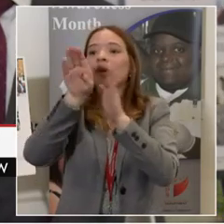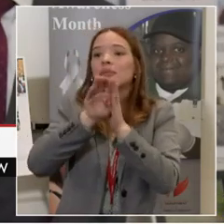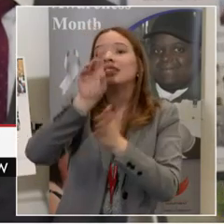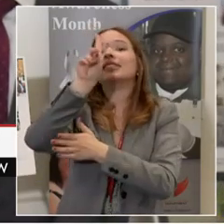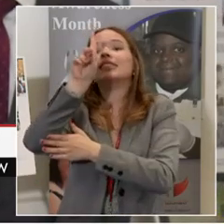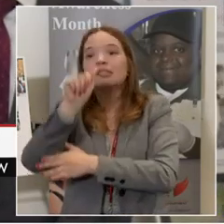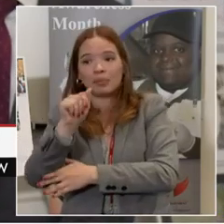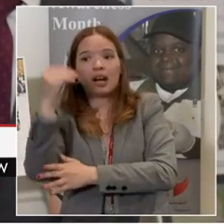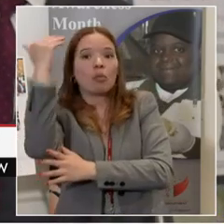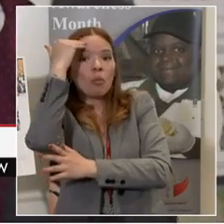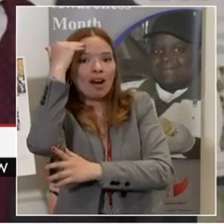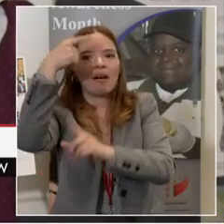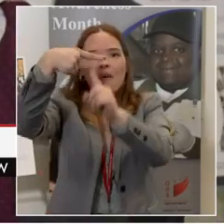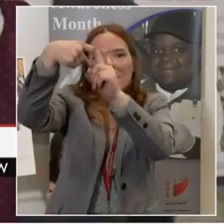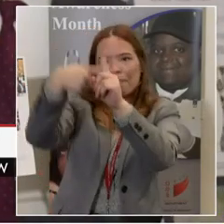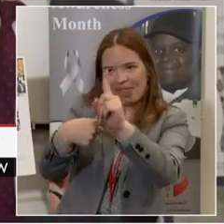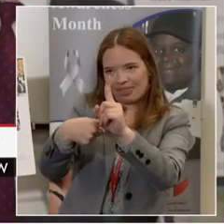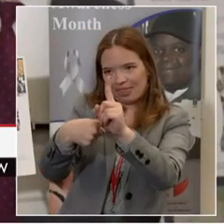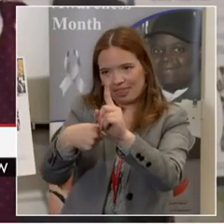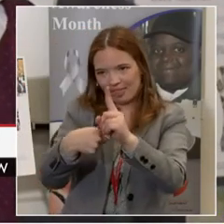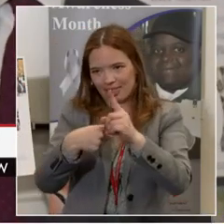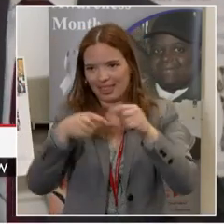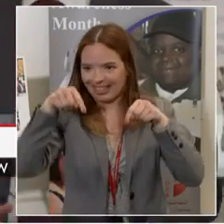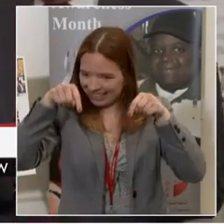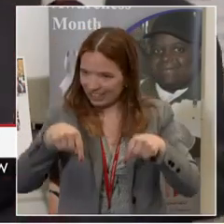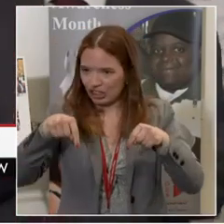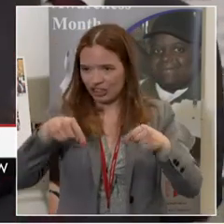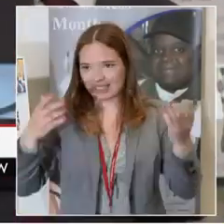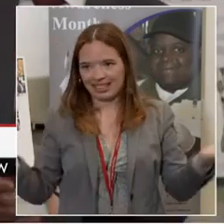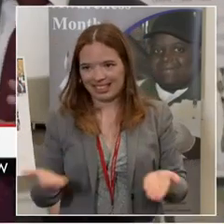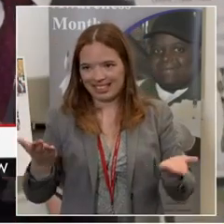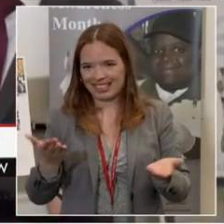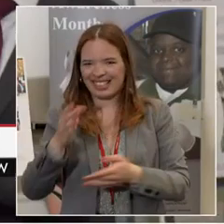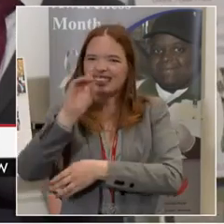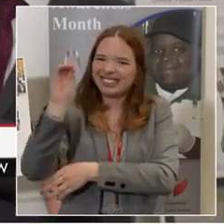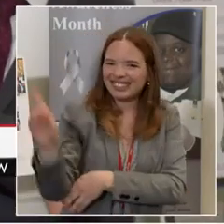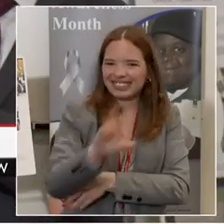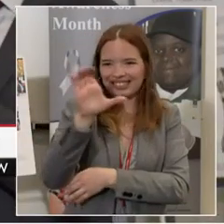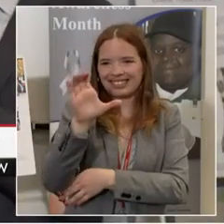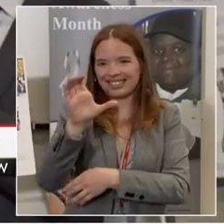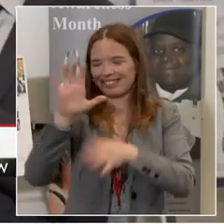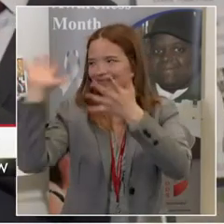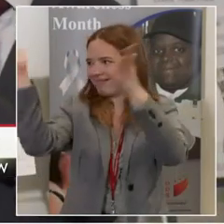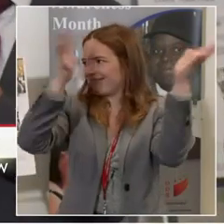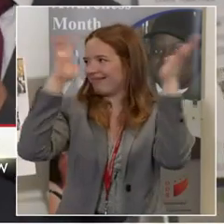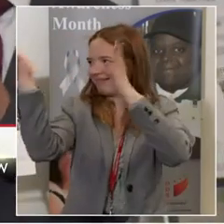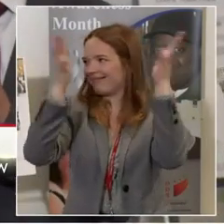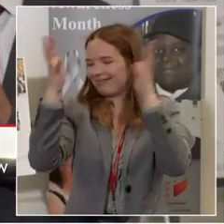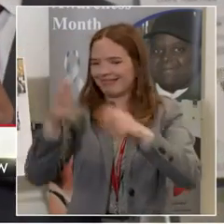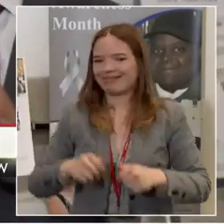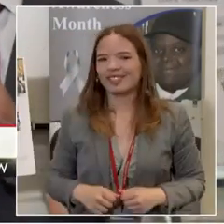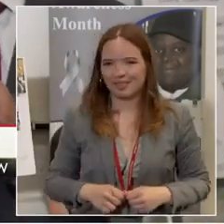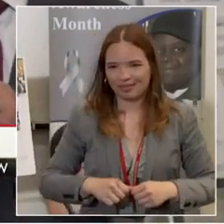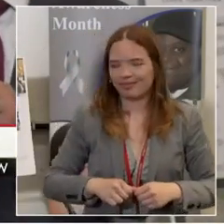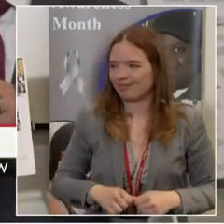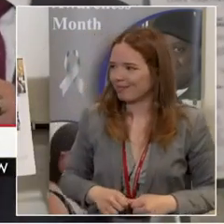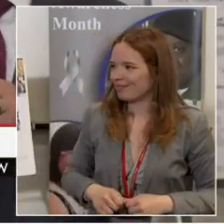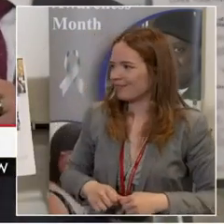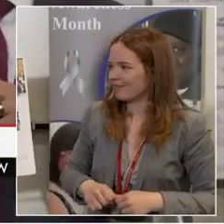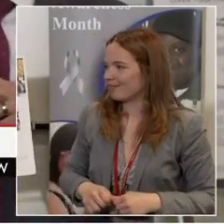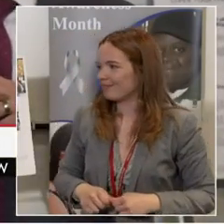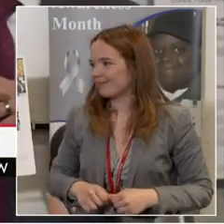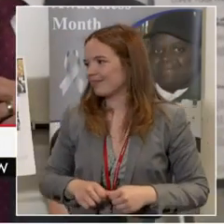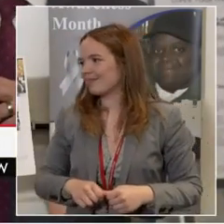Disabilities Awareness Month in Washington, D.C. Thank you. Great work, Nancy. Great work.